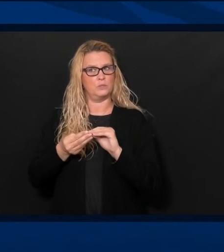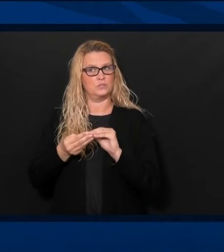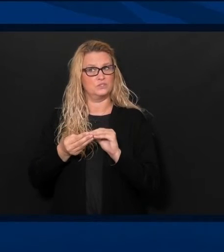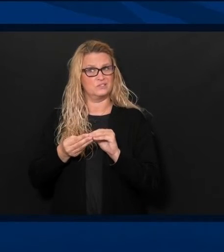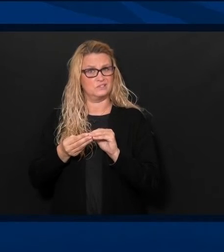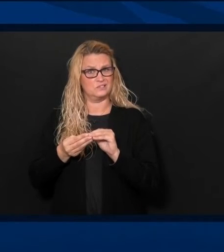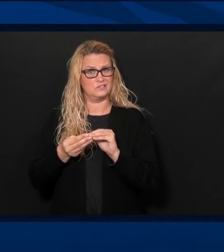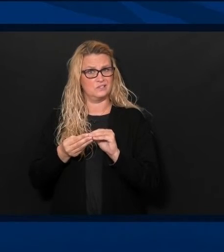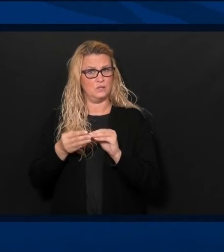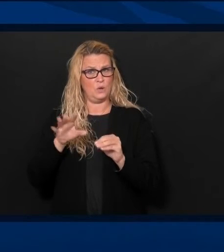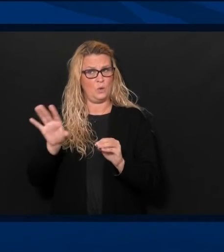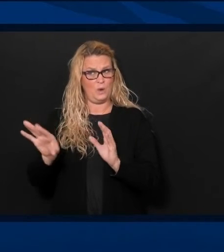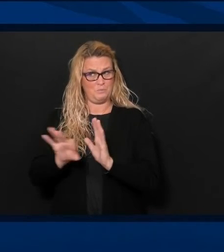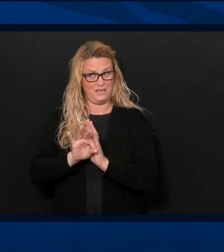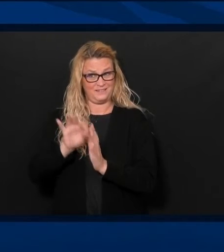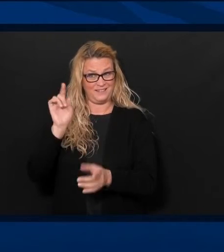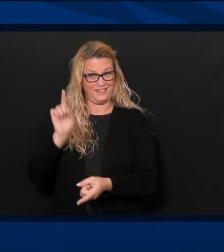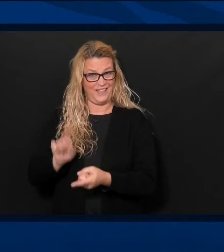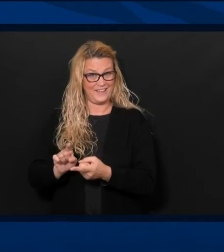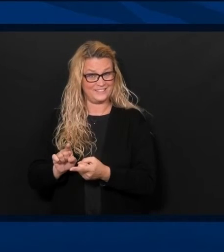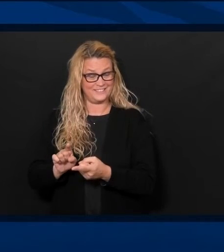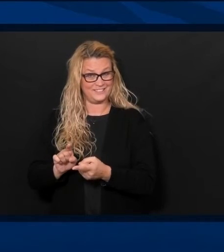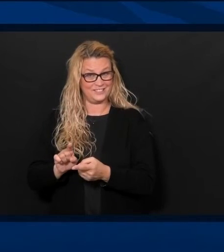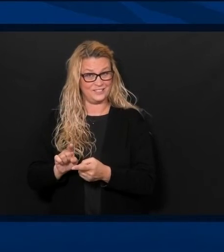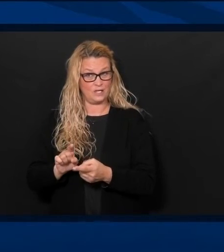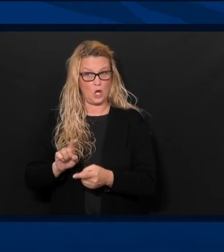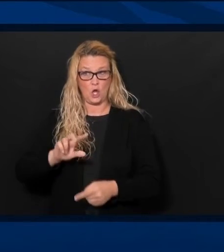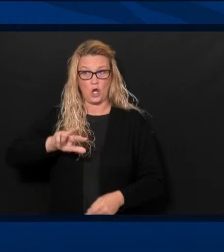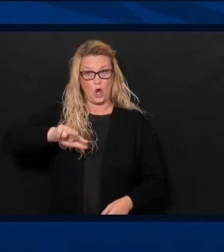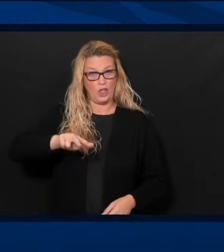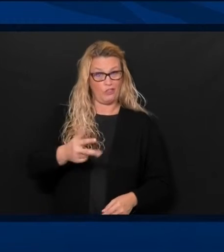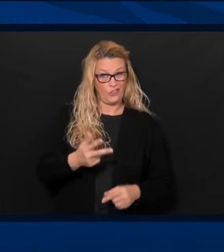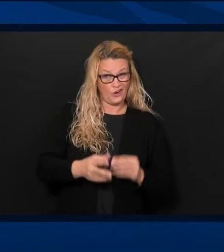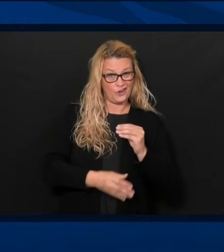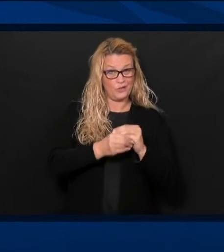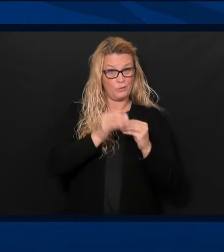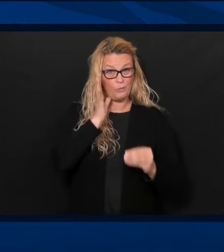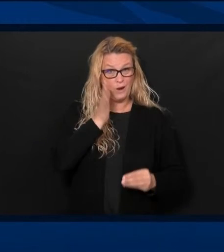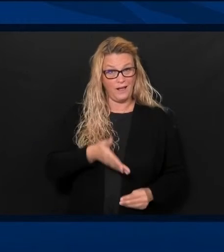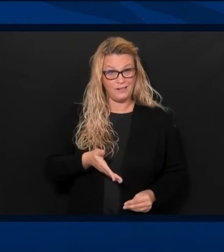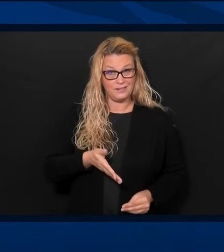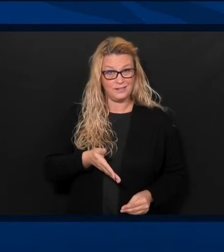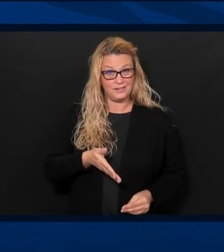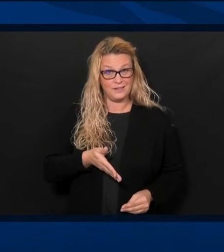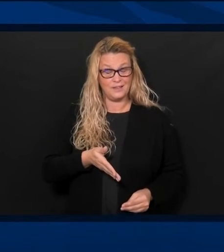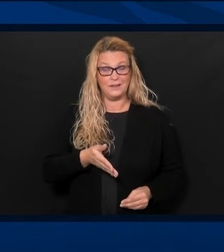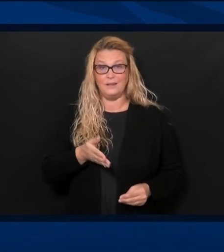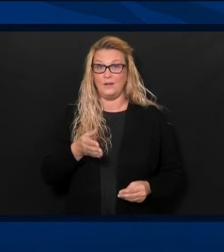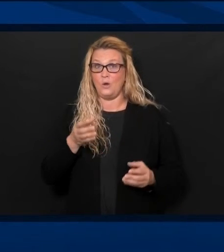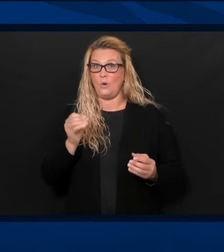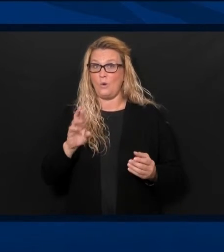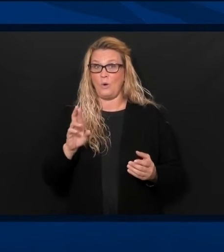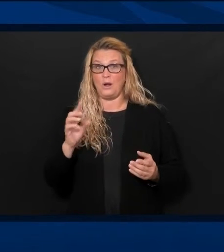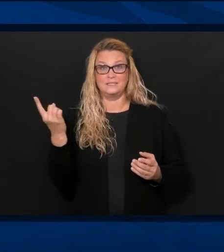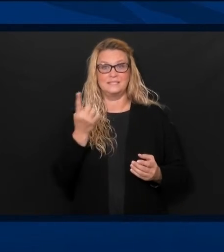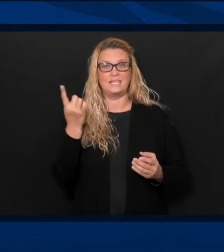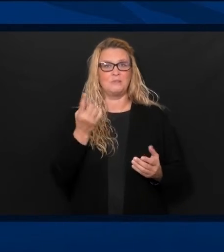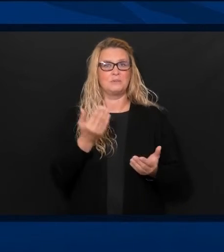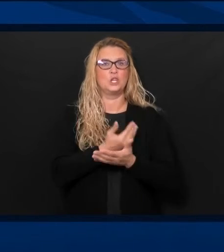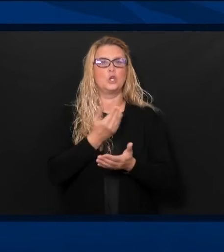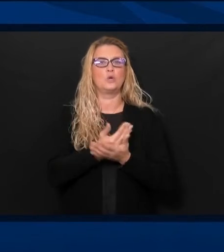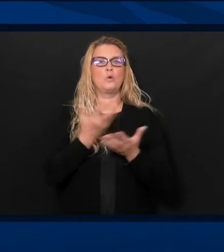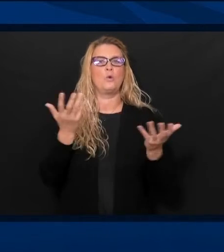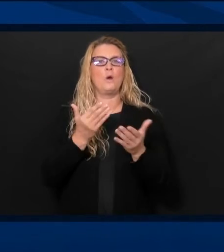with the lesser of the two, or are we going to go with a third metric? Are we going to go with something that we haven't heard of before? What's going to be